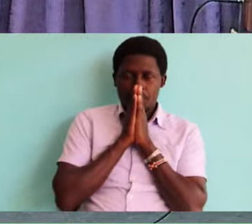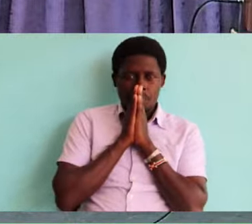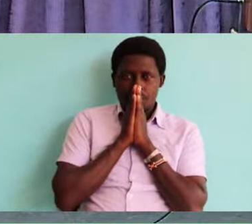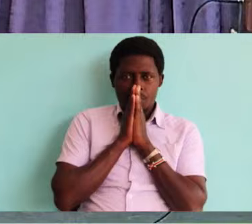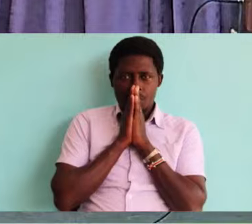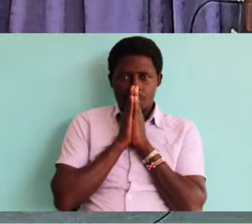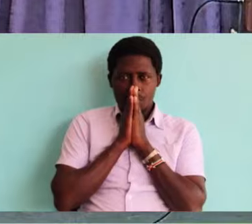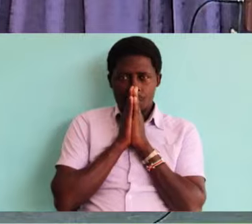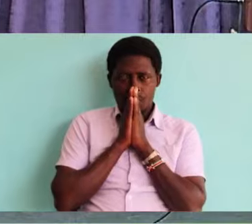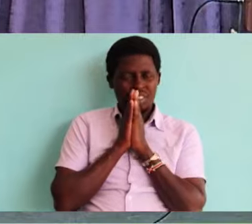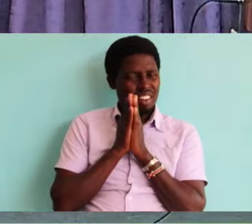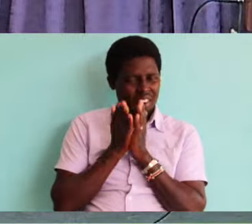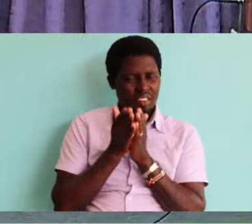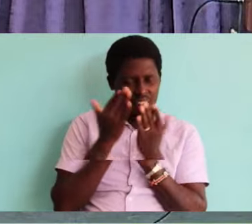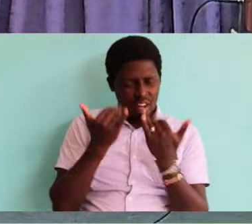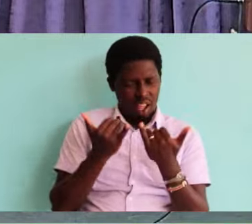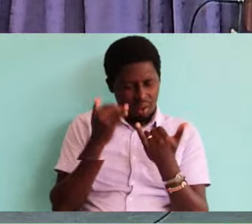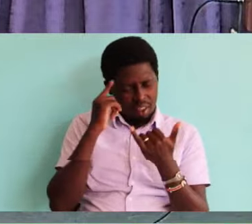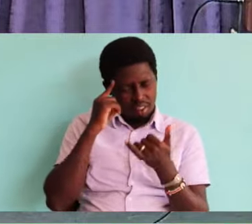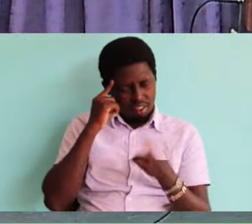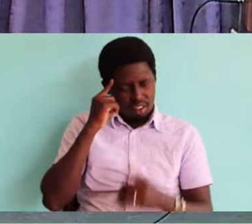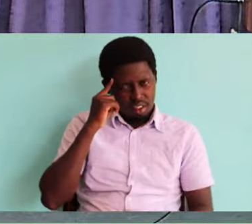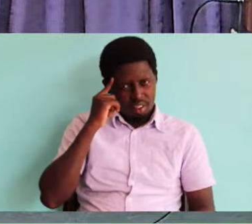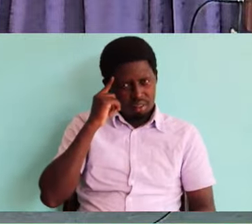And therefore, I believe